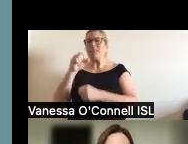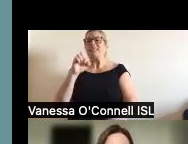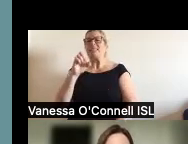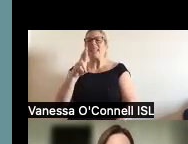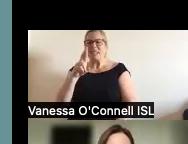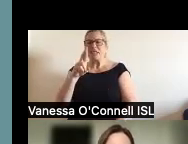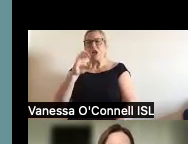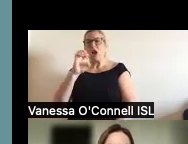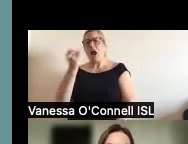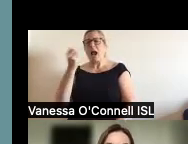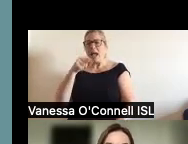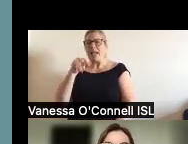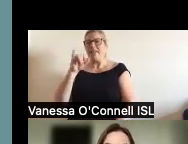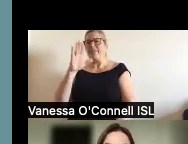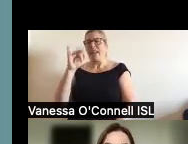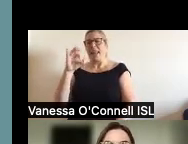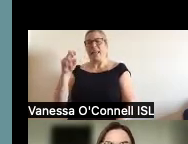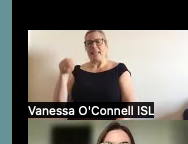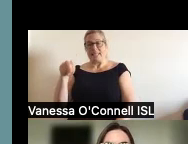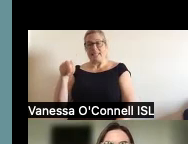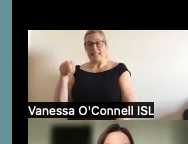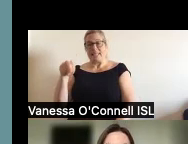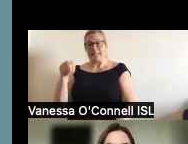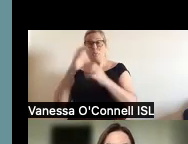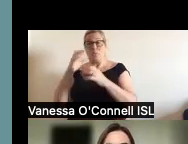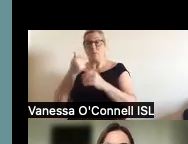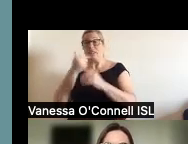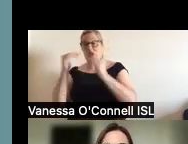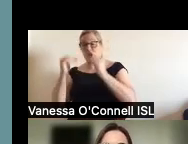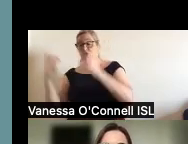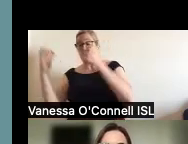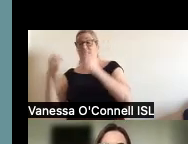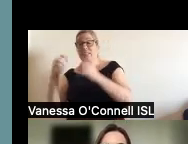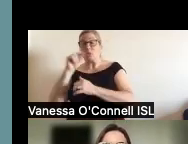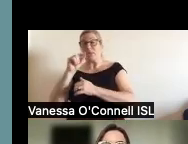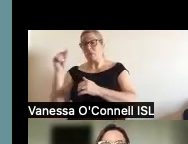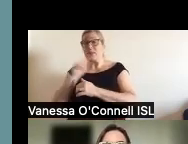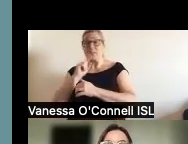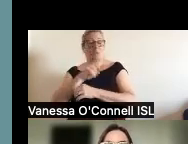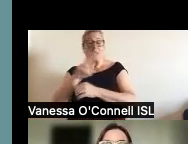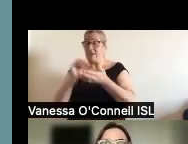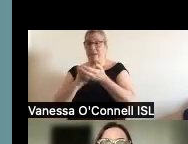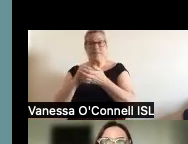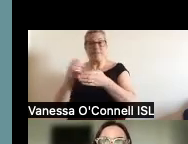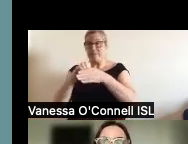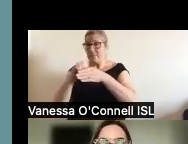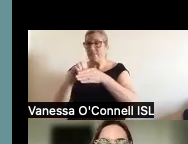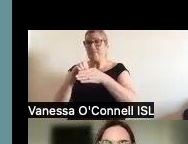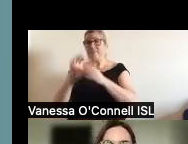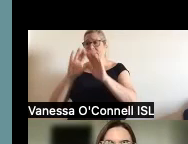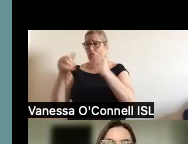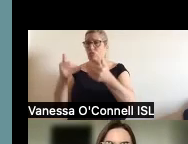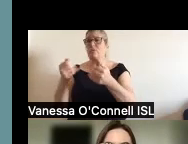in 2020 as well. We haven't seen the progress that we need to see for Traveller and Roma women being I